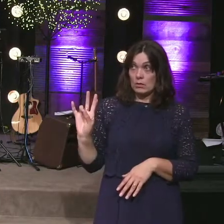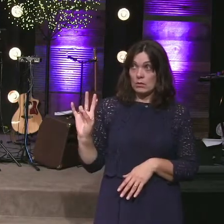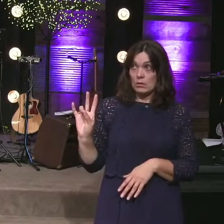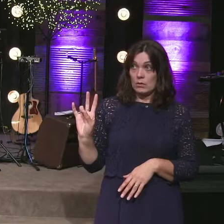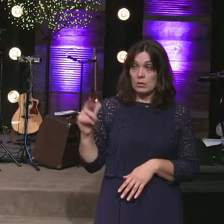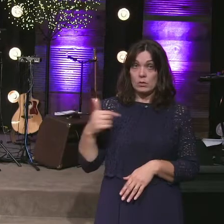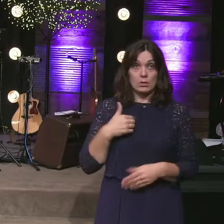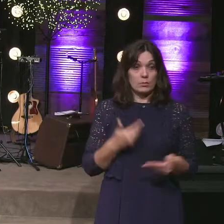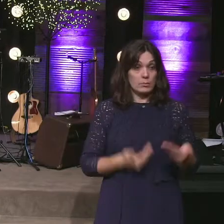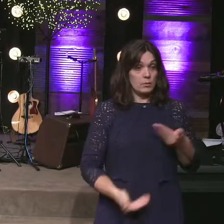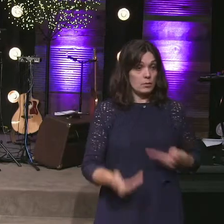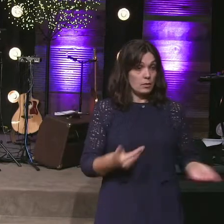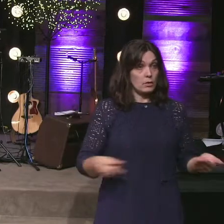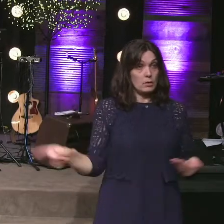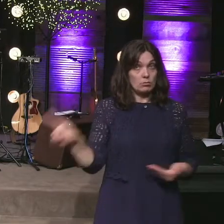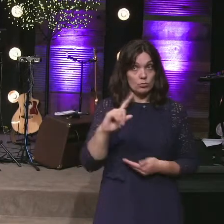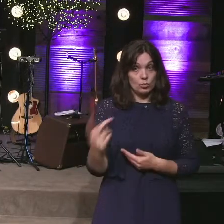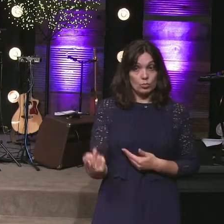inviting you all to join us.